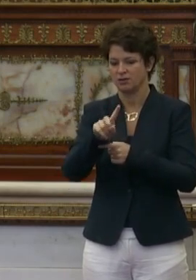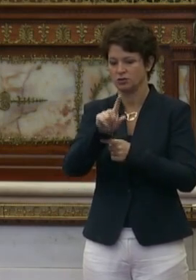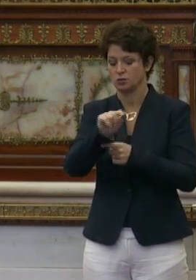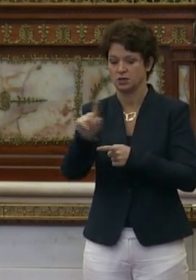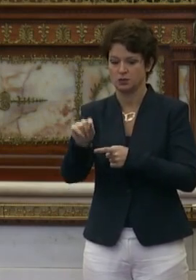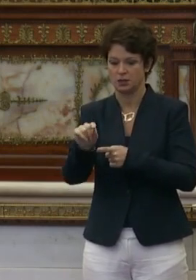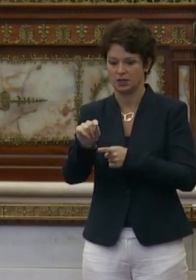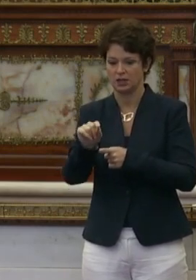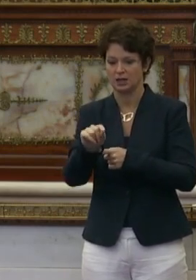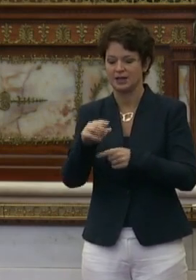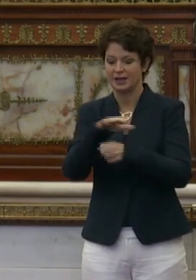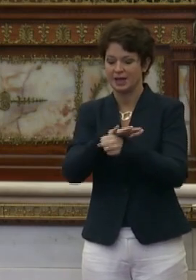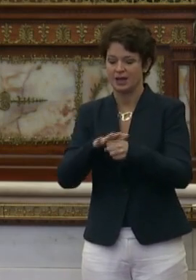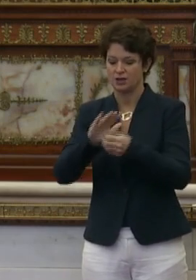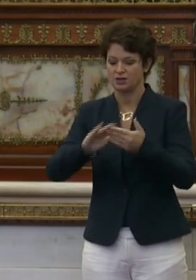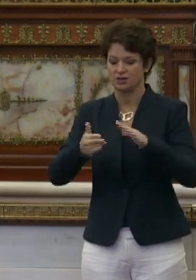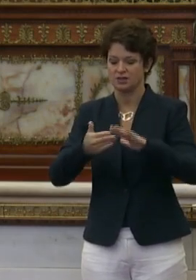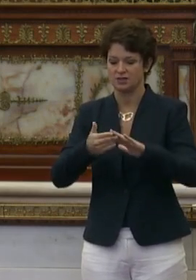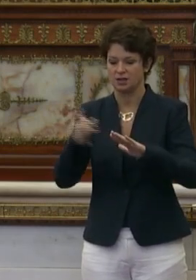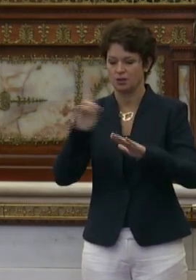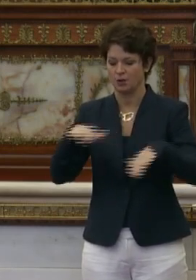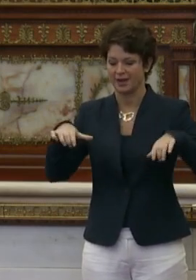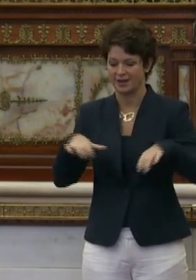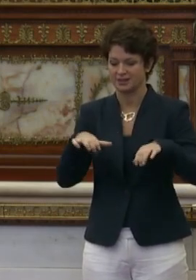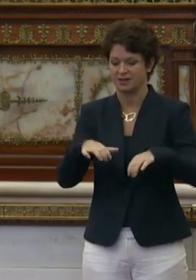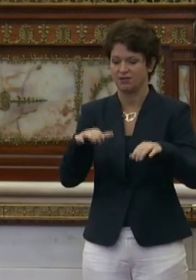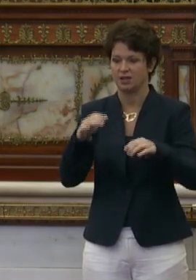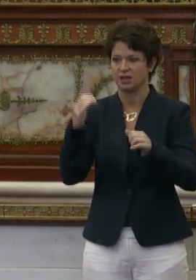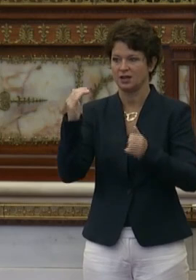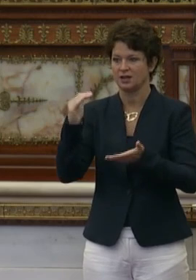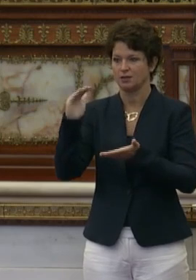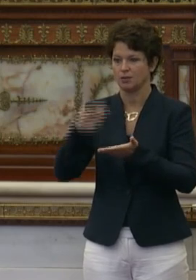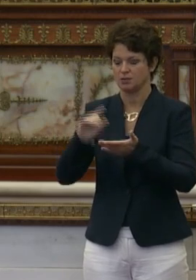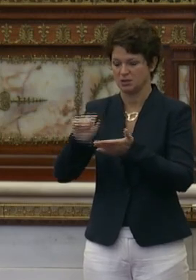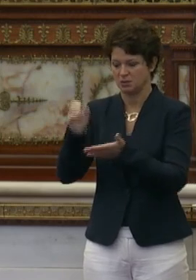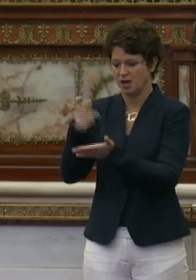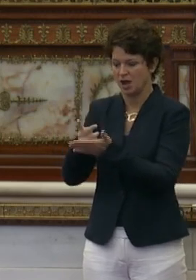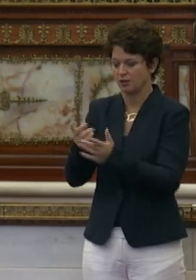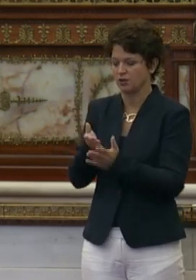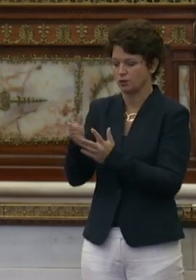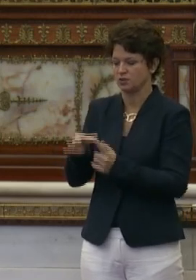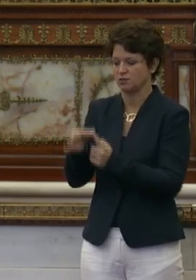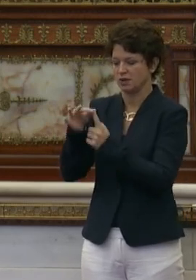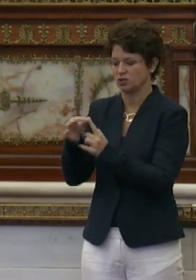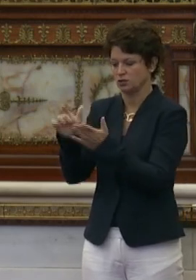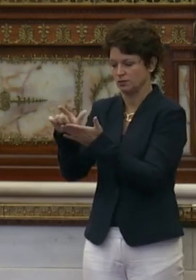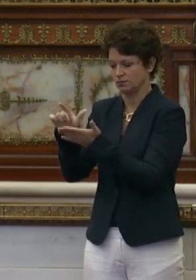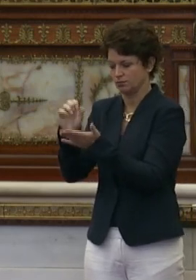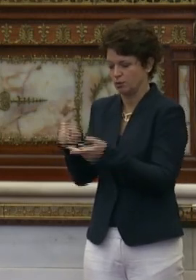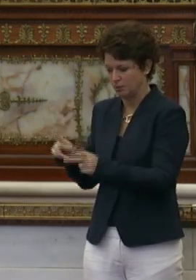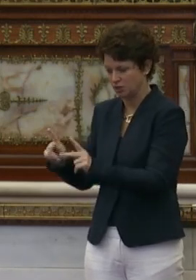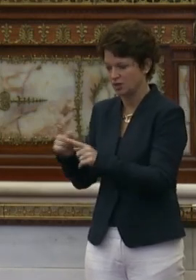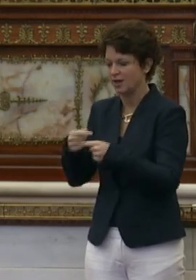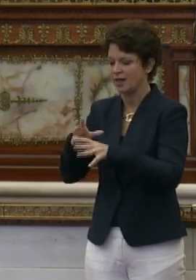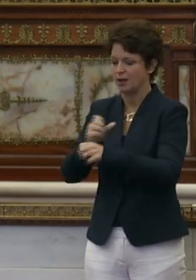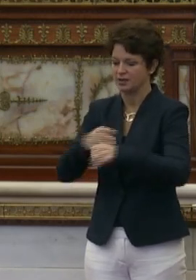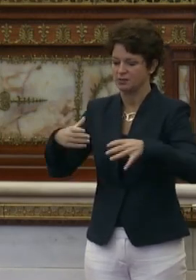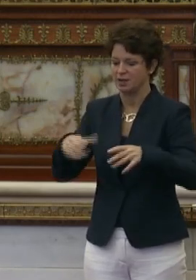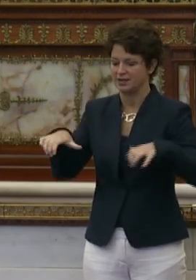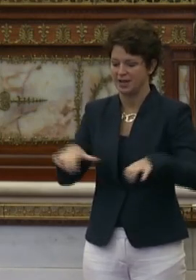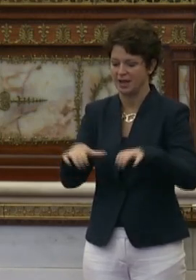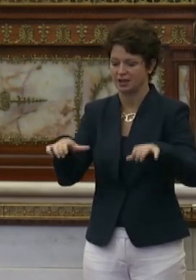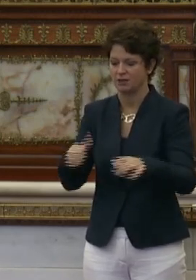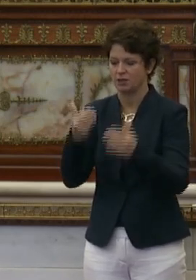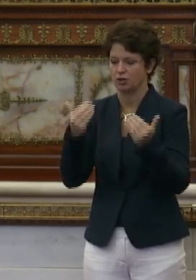2020, in areas of the city where such activity currently must be otherwise authorized by special ordinance, and allowing expanded activity by